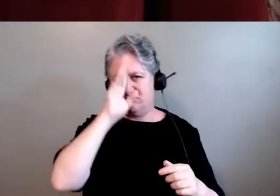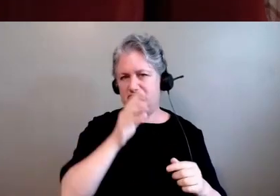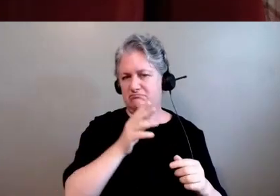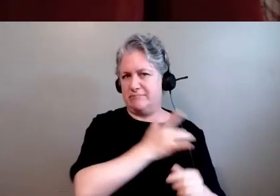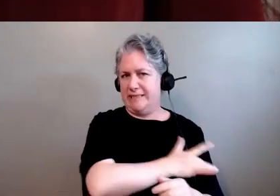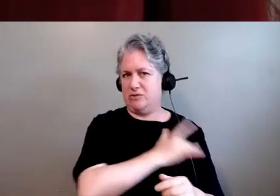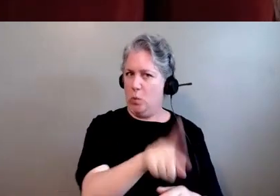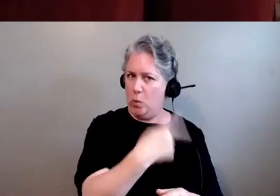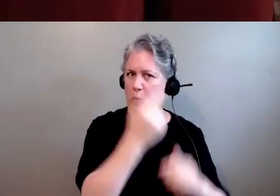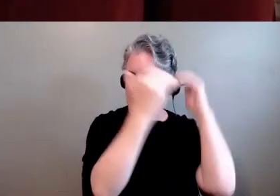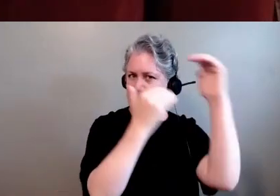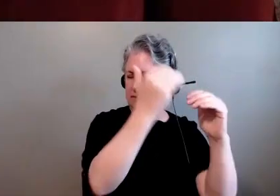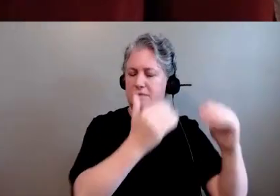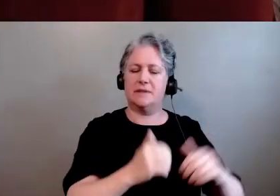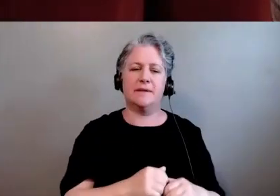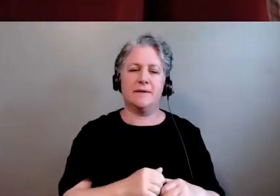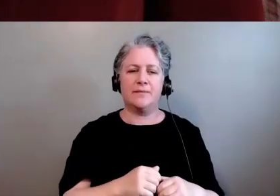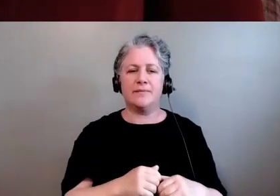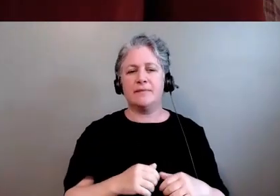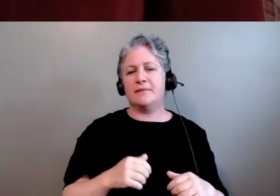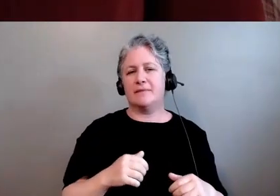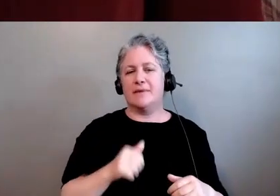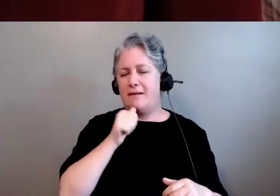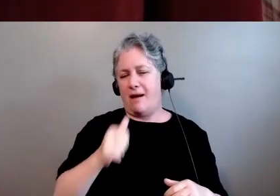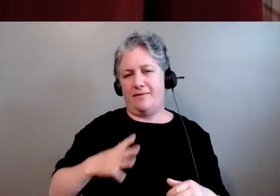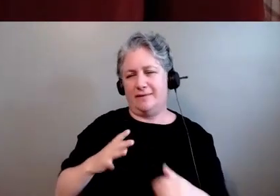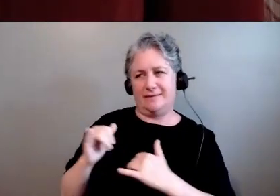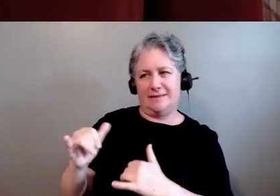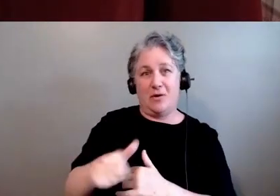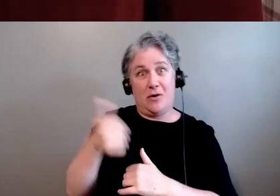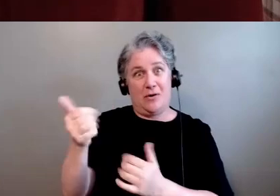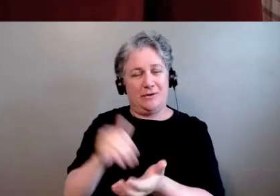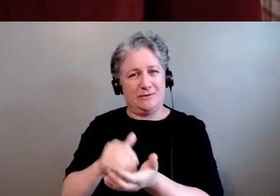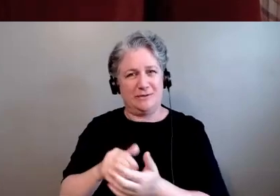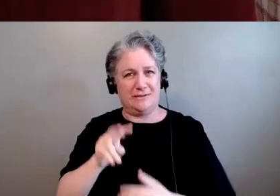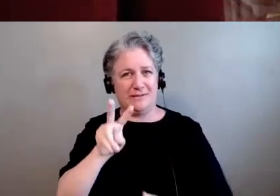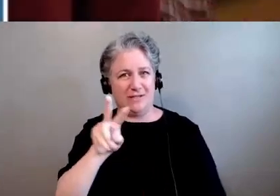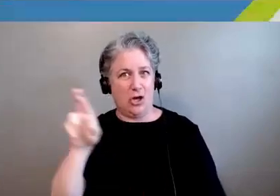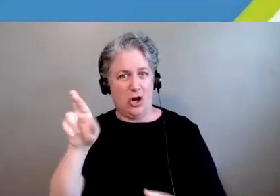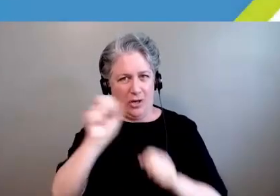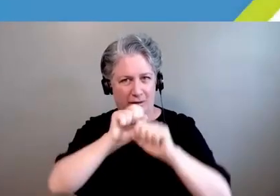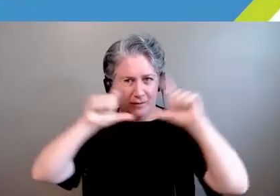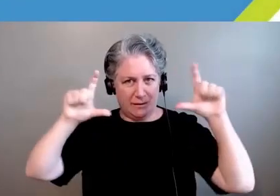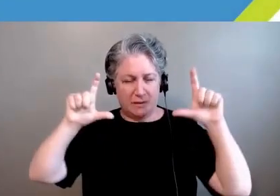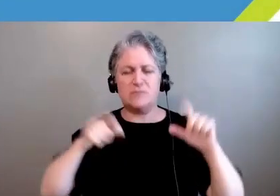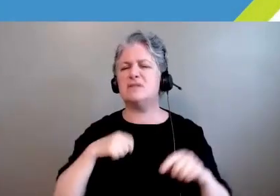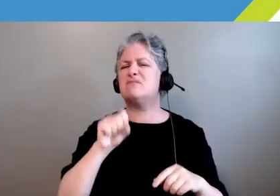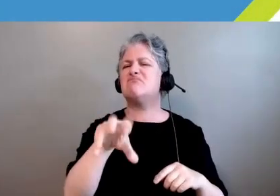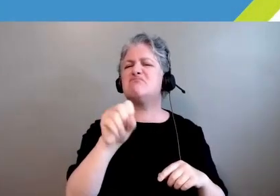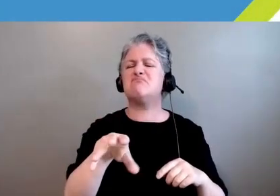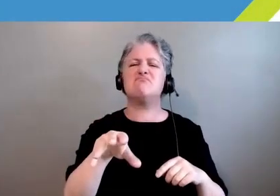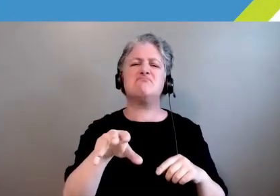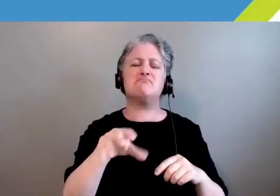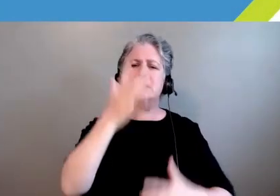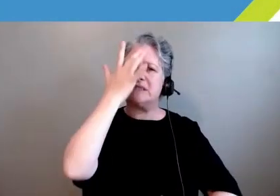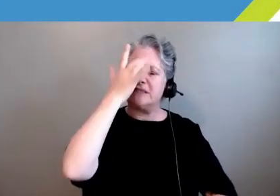and it won't be as sophisticated as the virtual reality, is to give you some of the basics of this disease that many of you are living with,